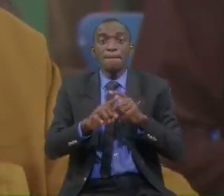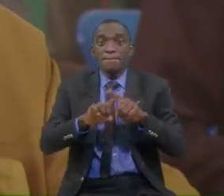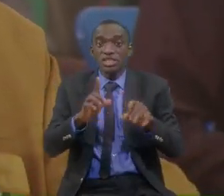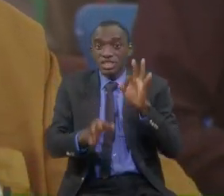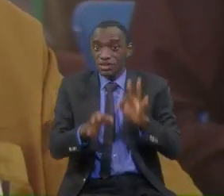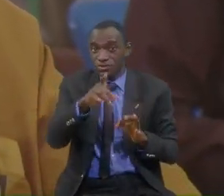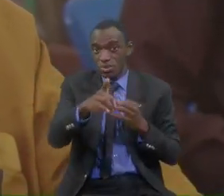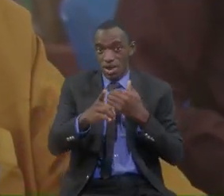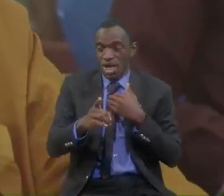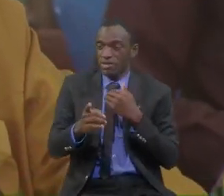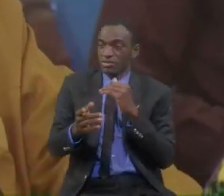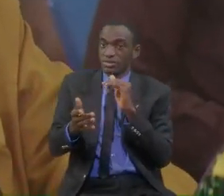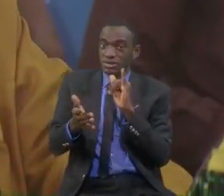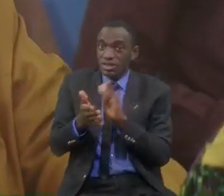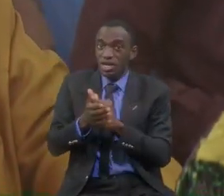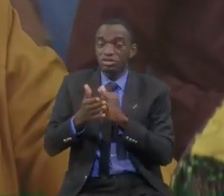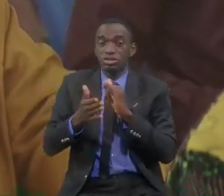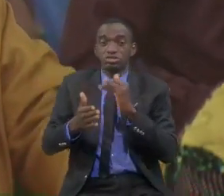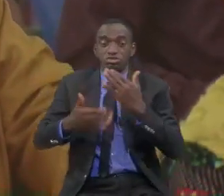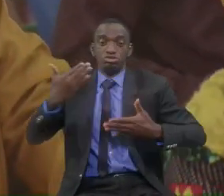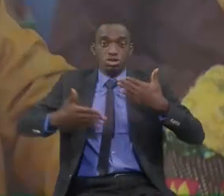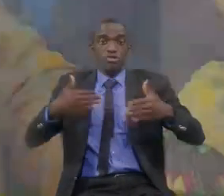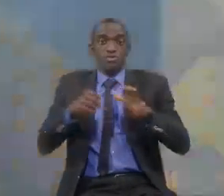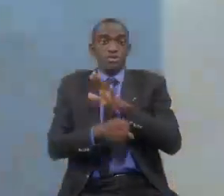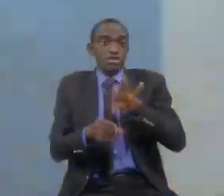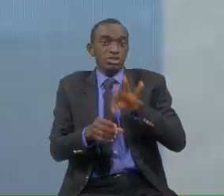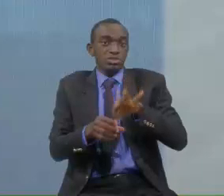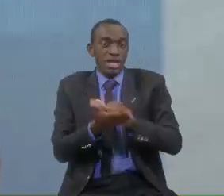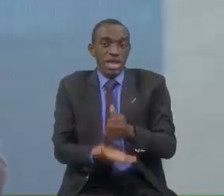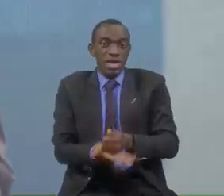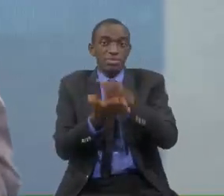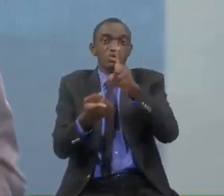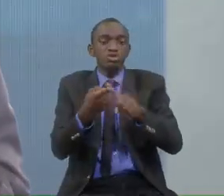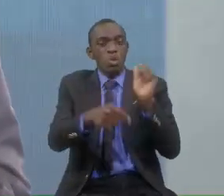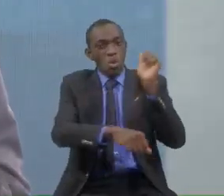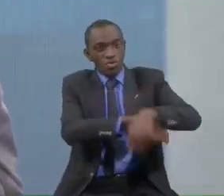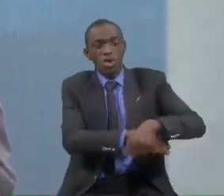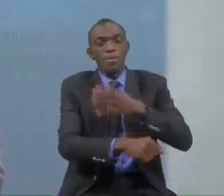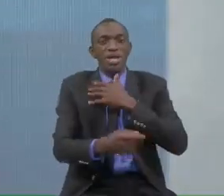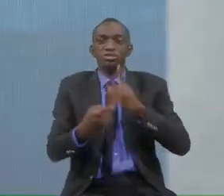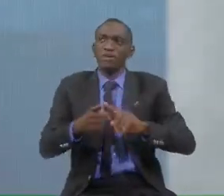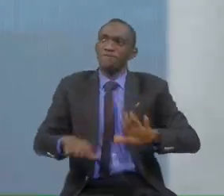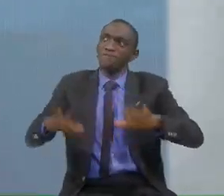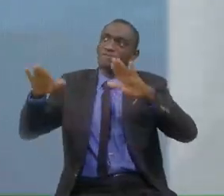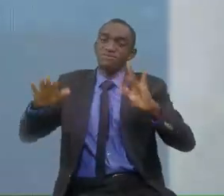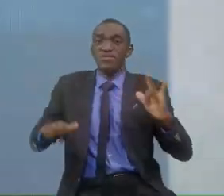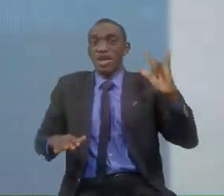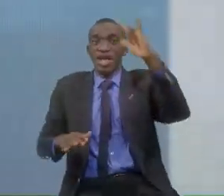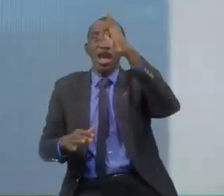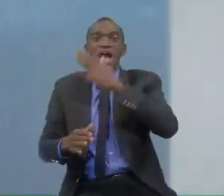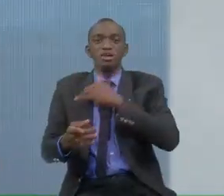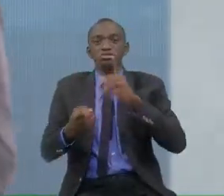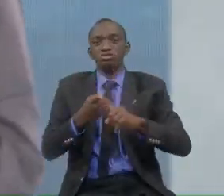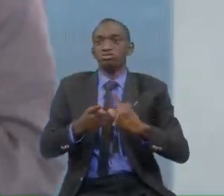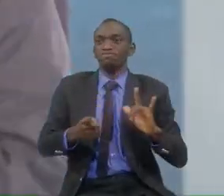to overcome and to fly and to soar and to proceed. And to progress, you